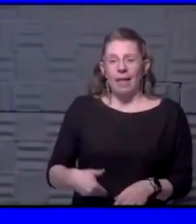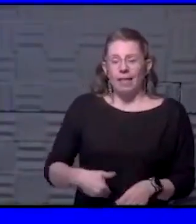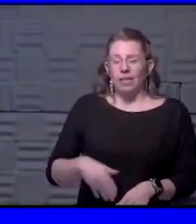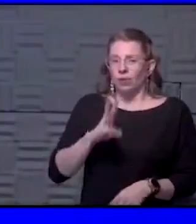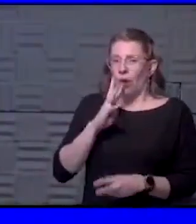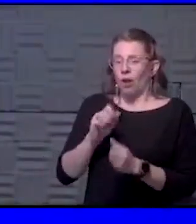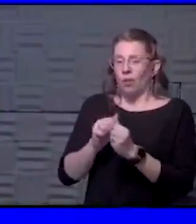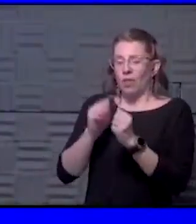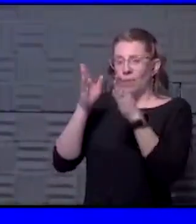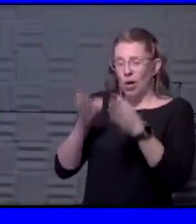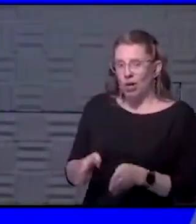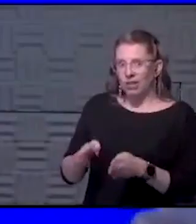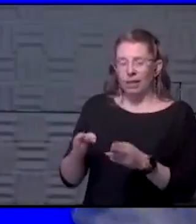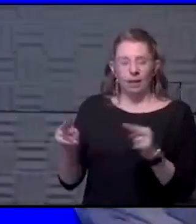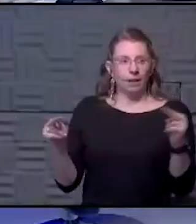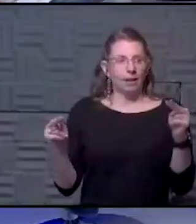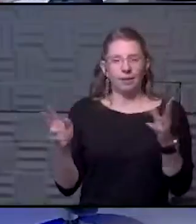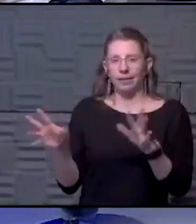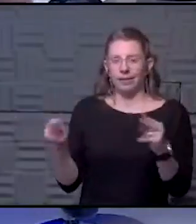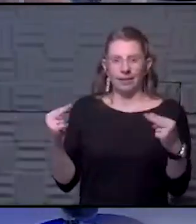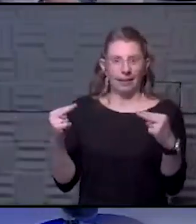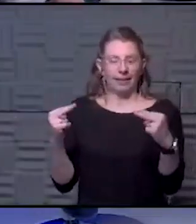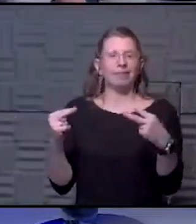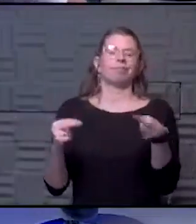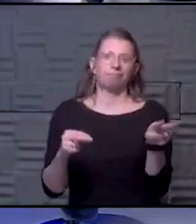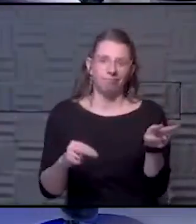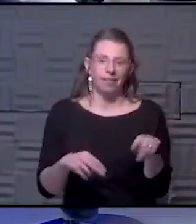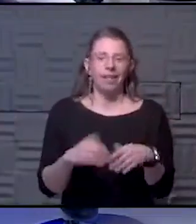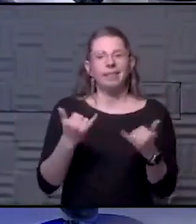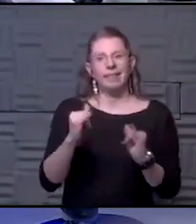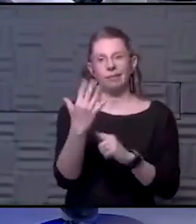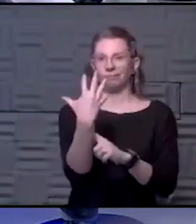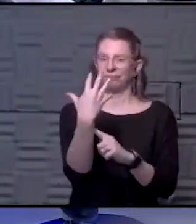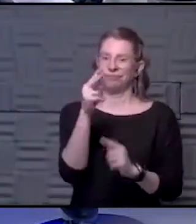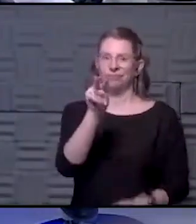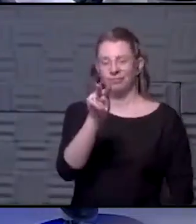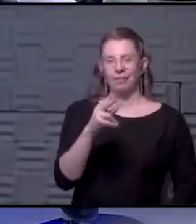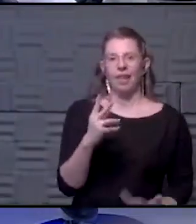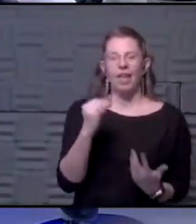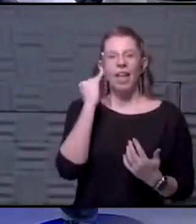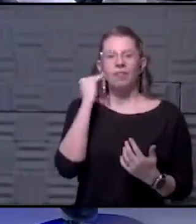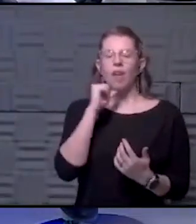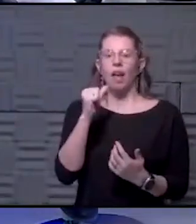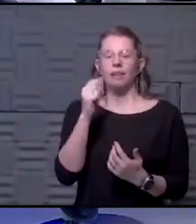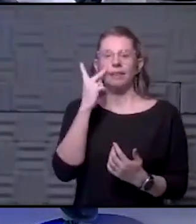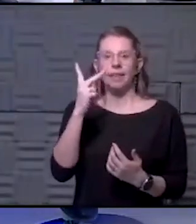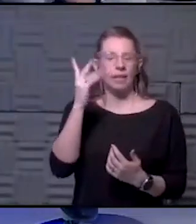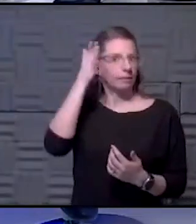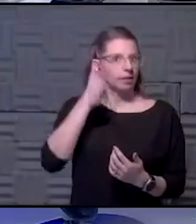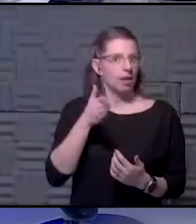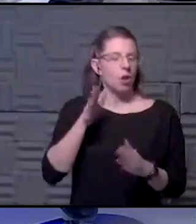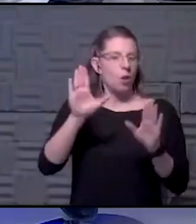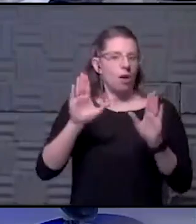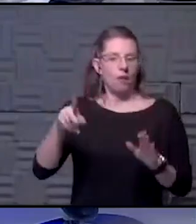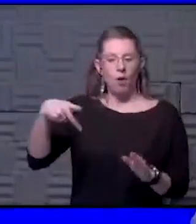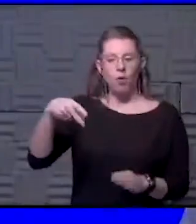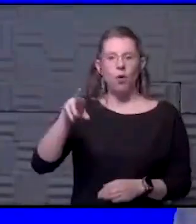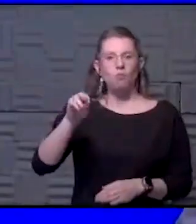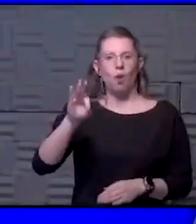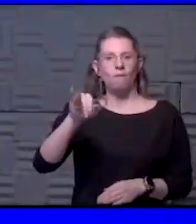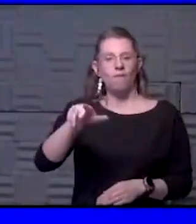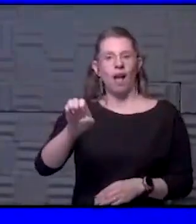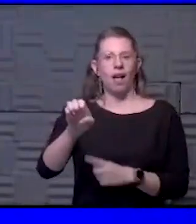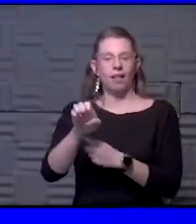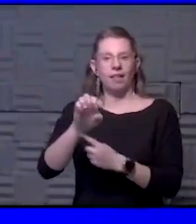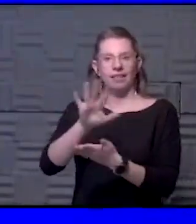to speak to the person. I know, that's speaking. that's what you're supposed to Yeah. do, but you gotta still look at the camera. Otherwise, people just see the side of your head. Well, you have a great profile. Yeah, beautiful It is, That's why they put